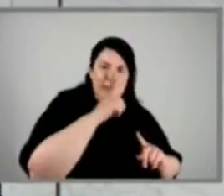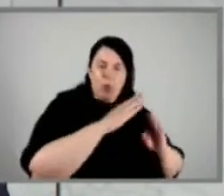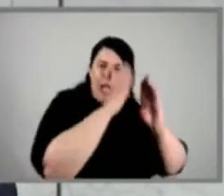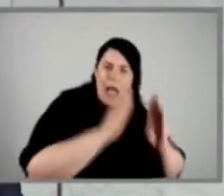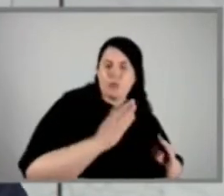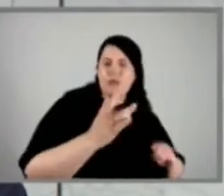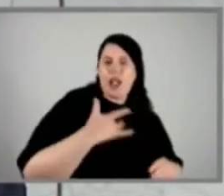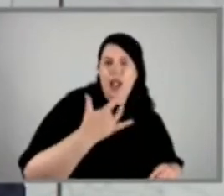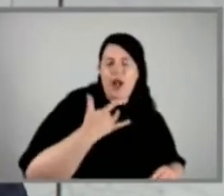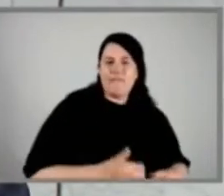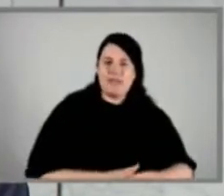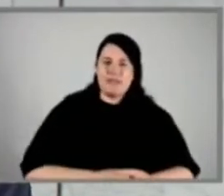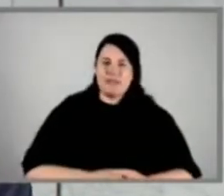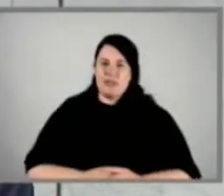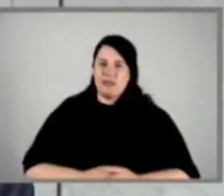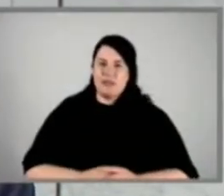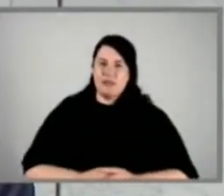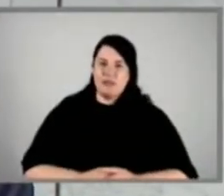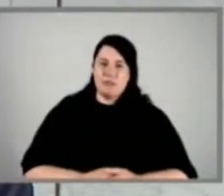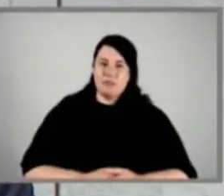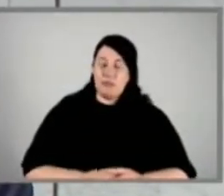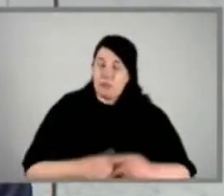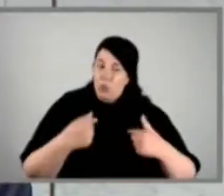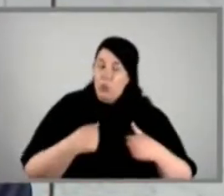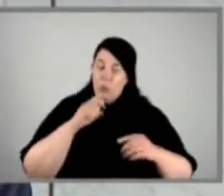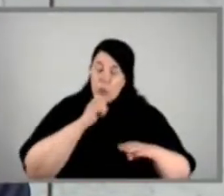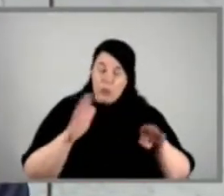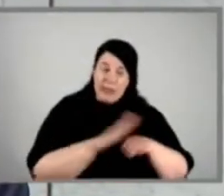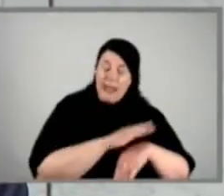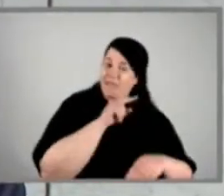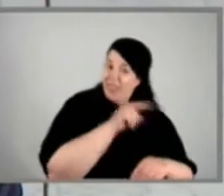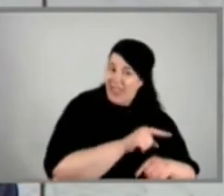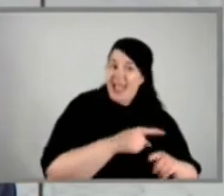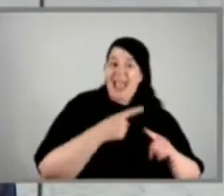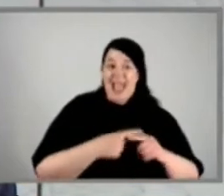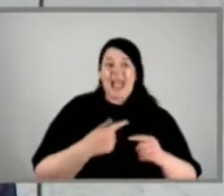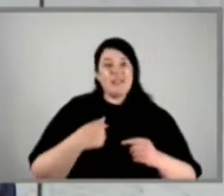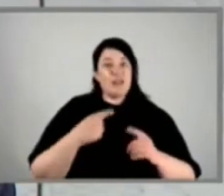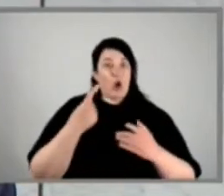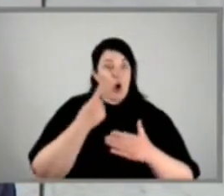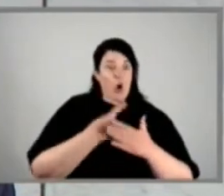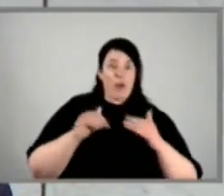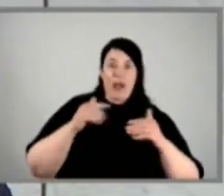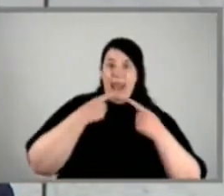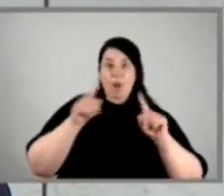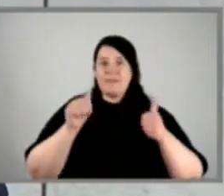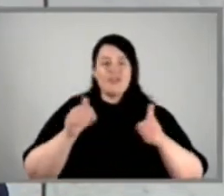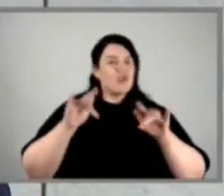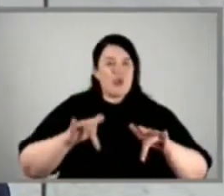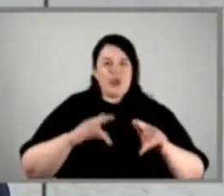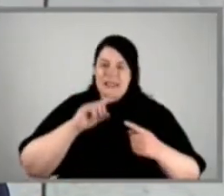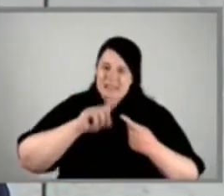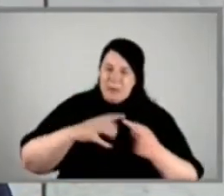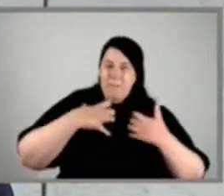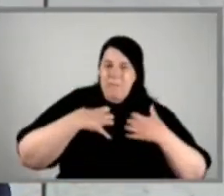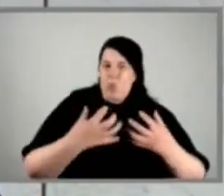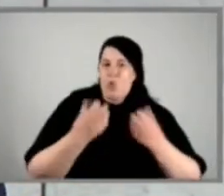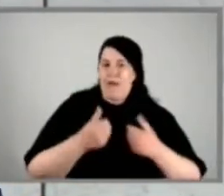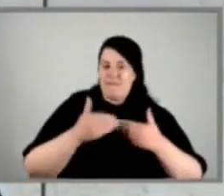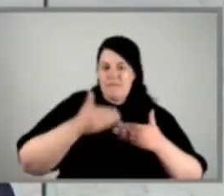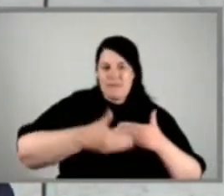response will certainly address, and in subsequent announcements that we will make. That is what, in some respects, the National